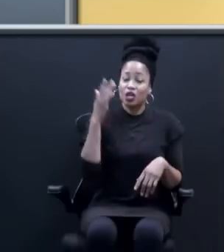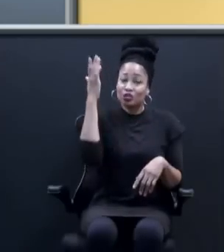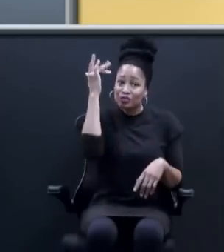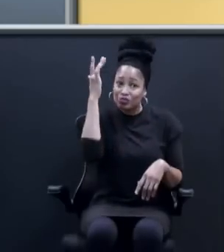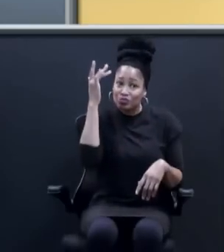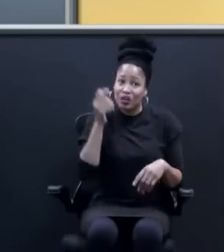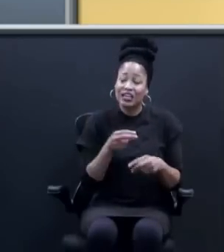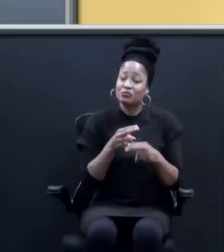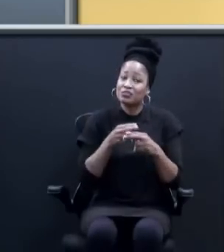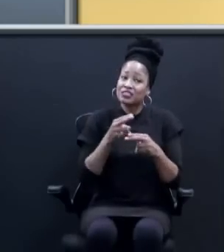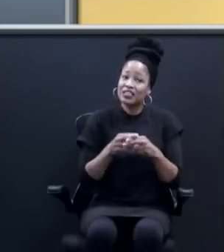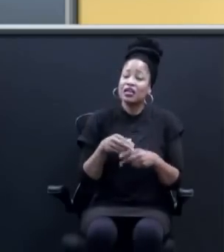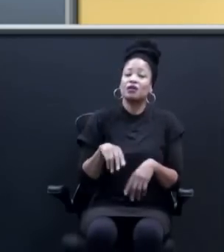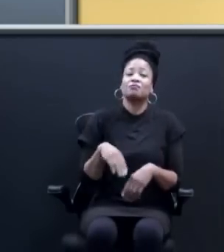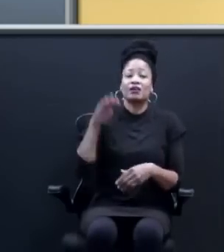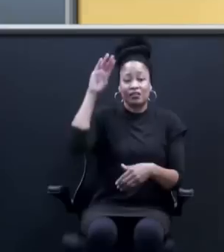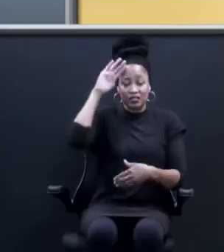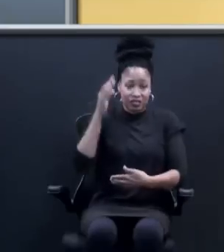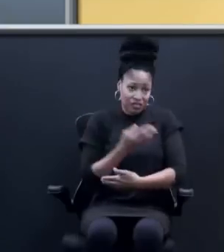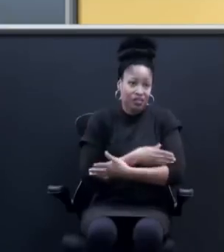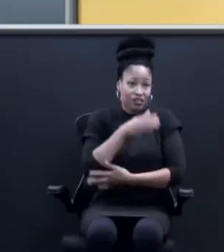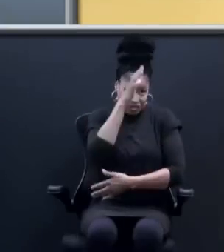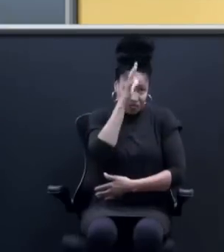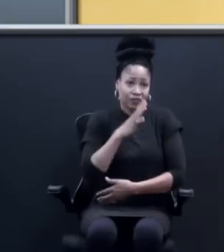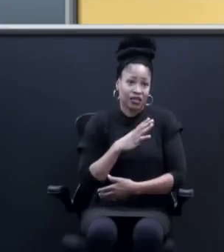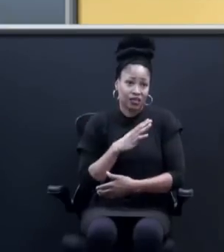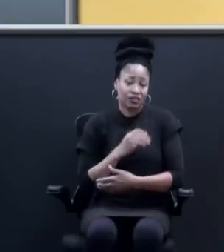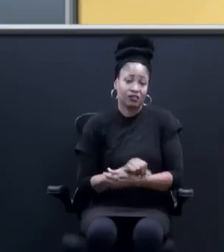But at the end of the seventh day, there is no more man.